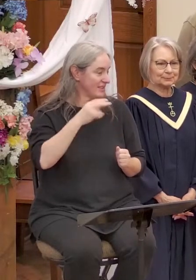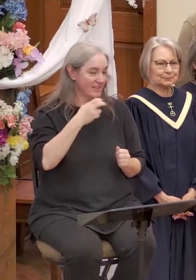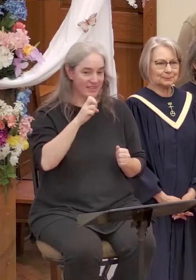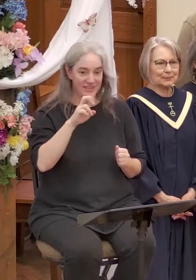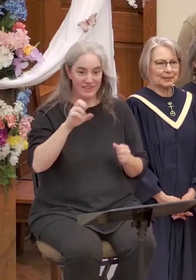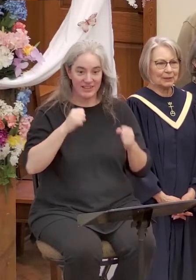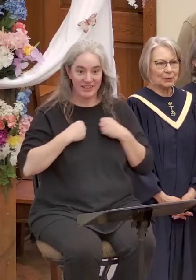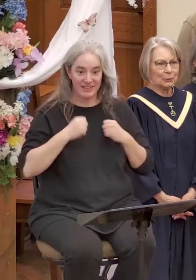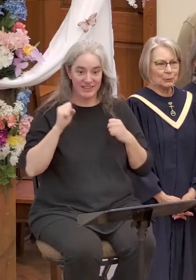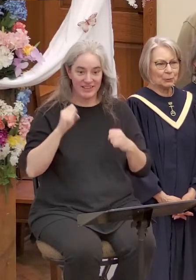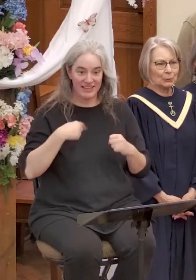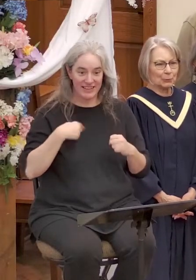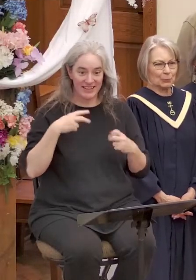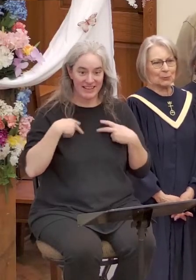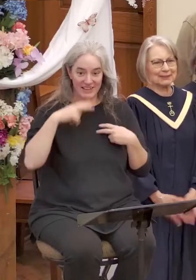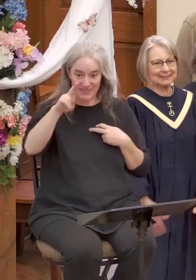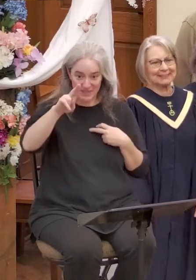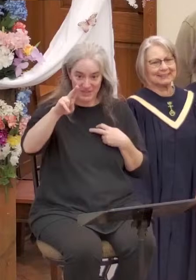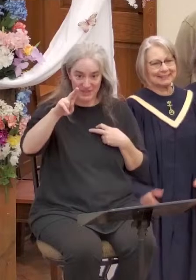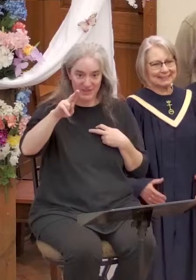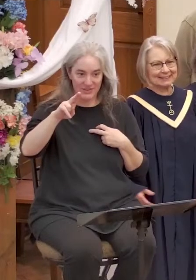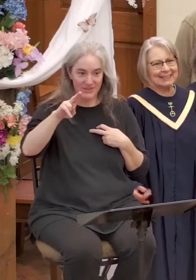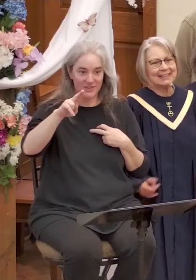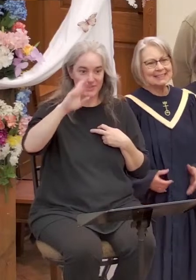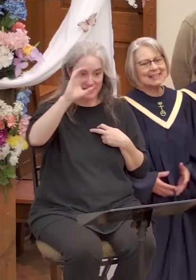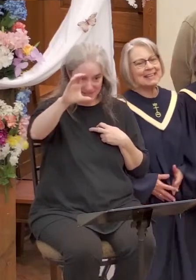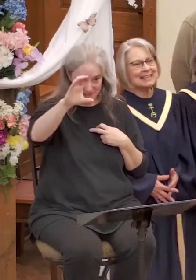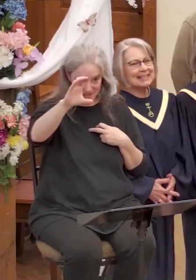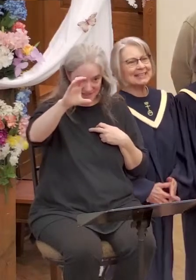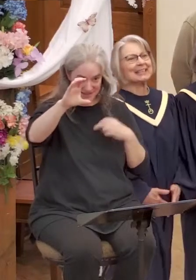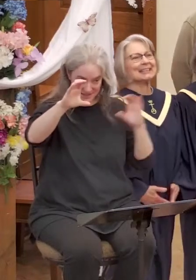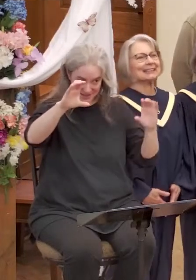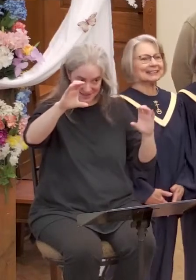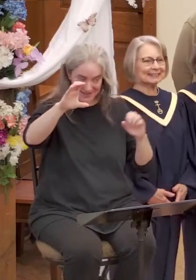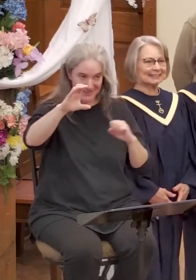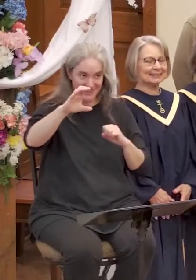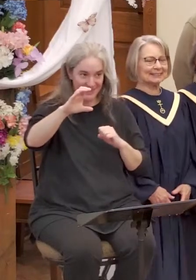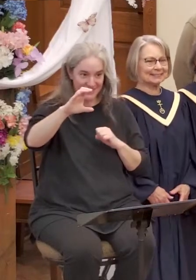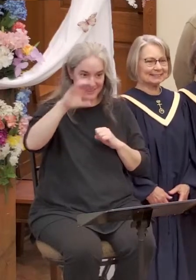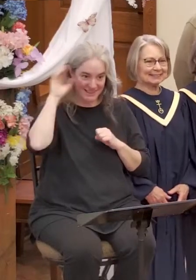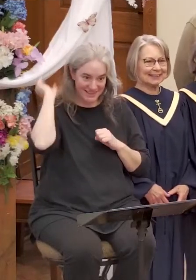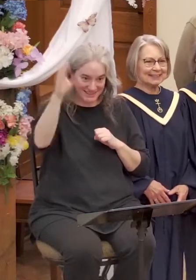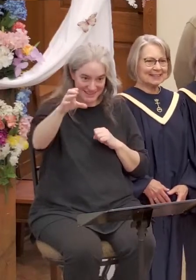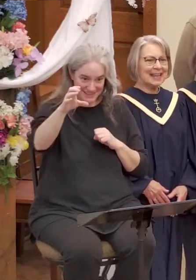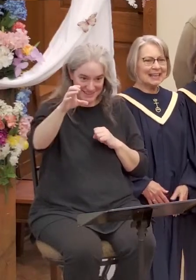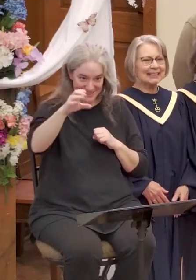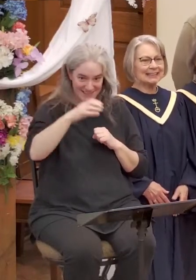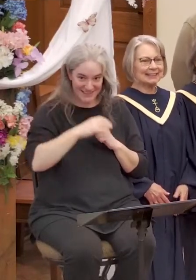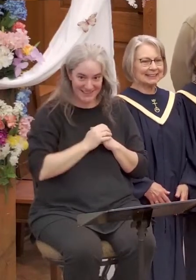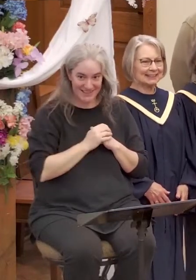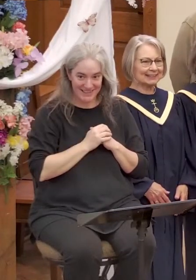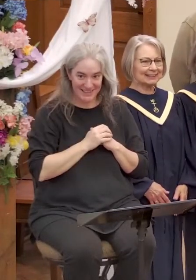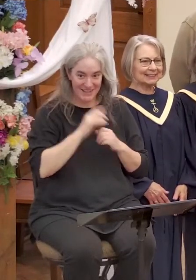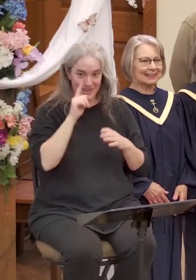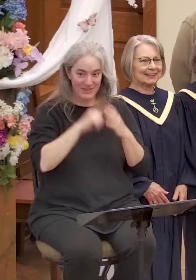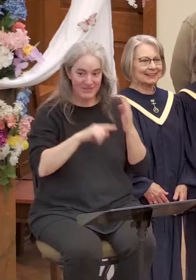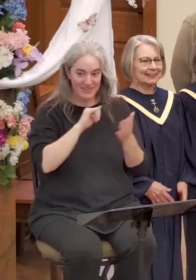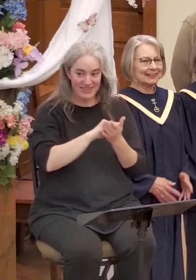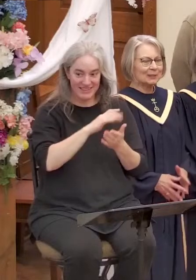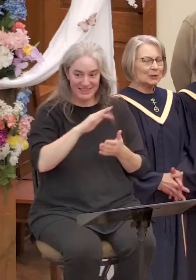U. U. Can I have a C? C. And another C. C. And what's it